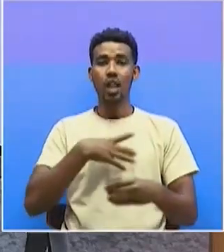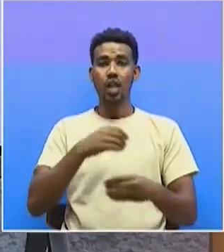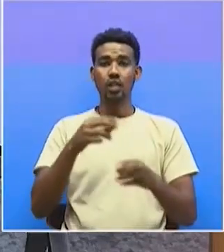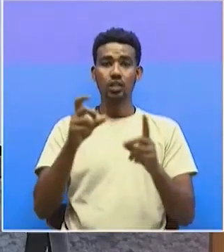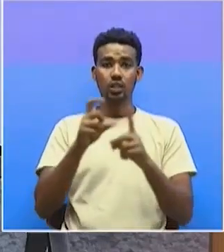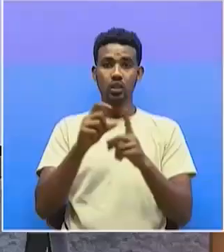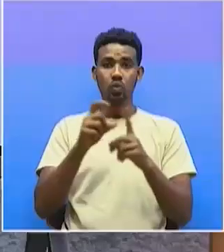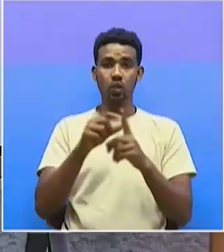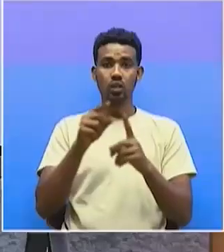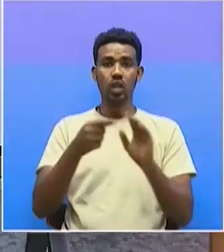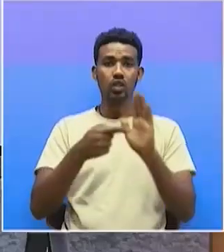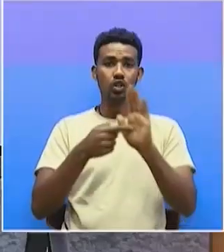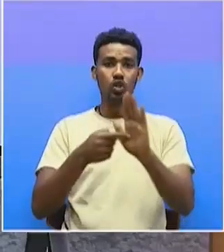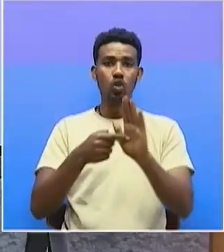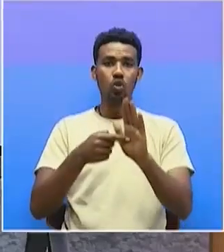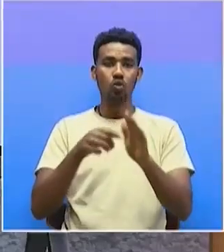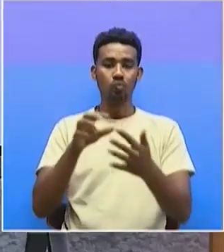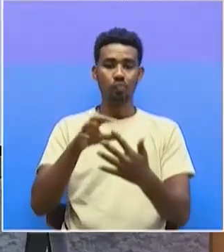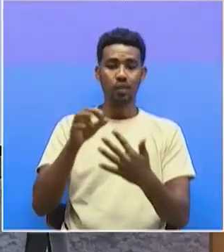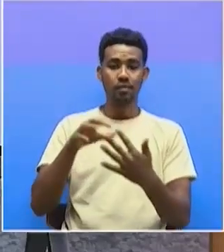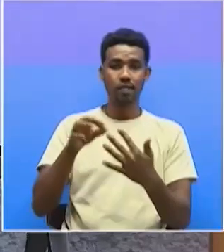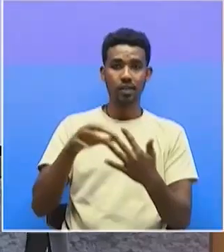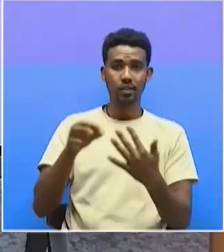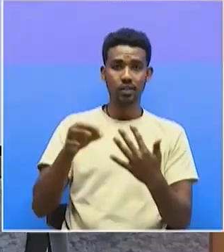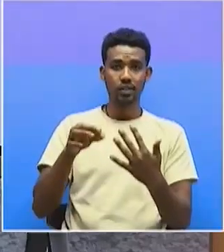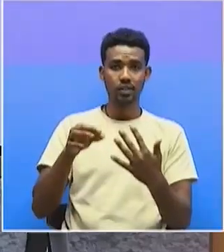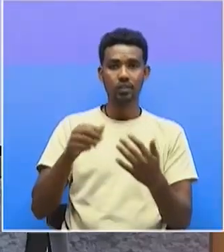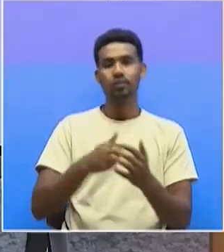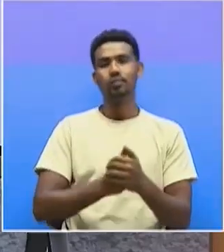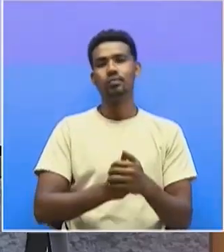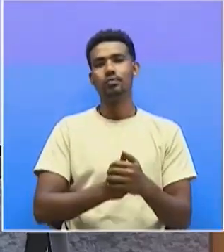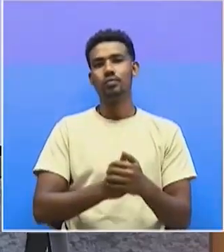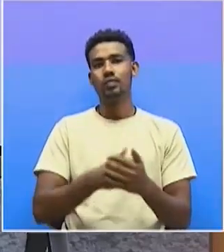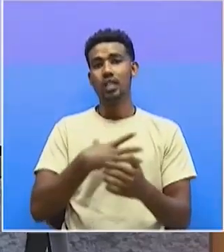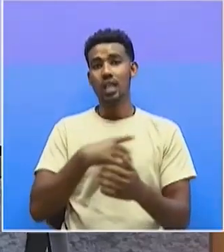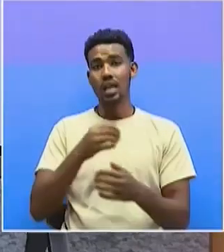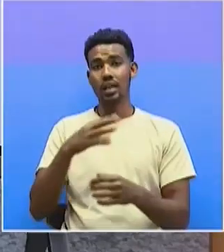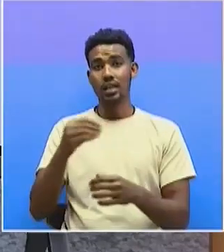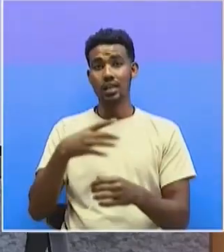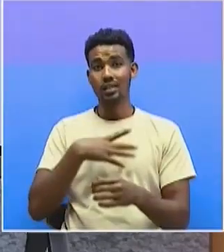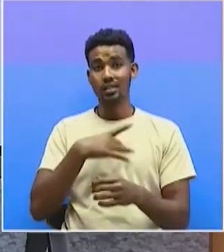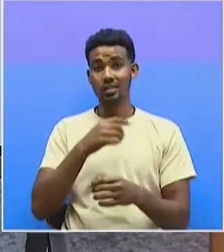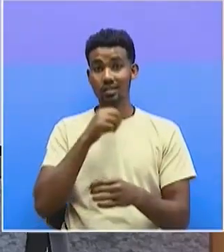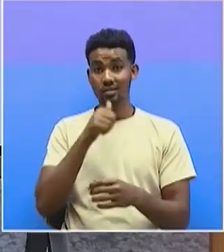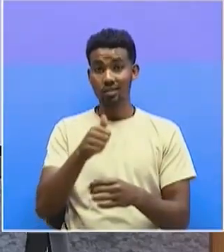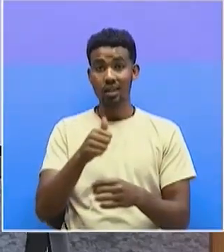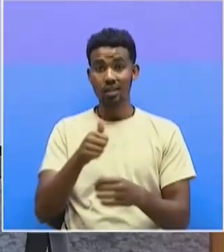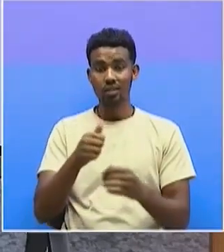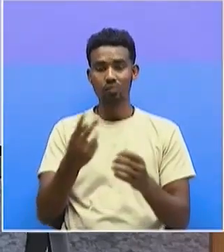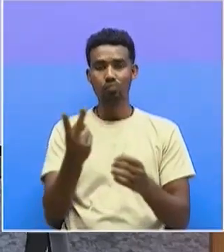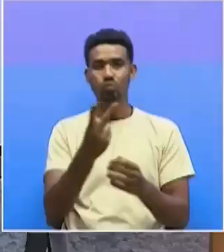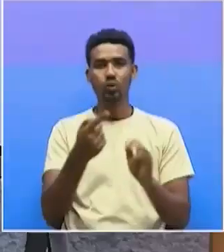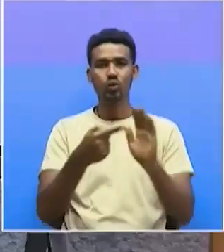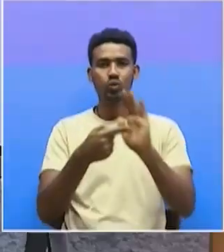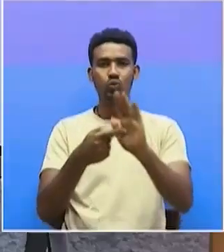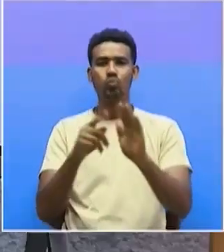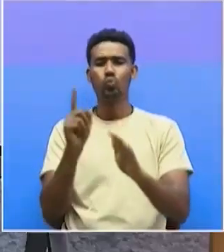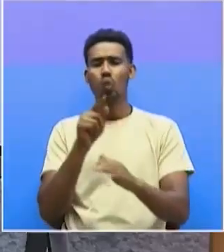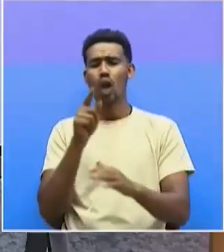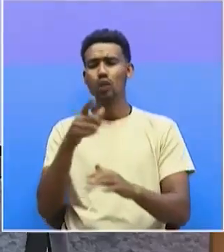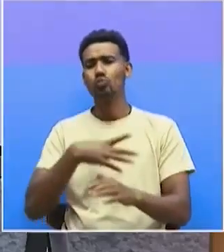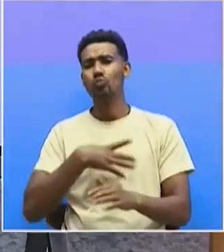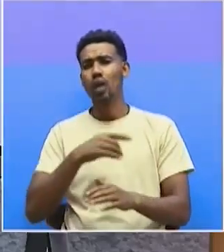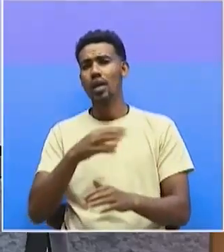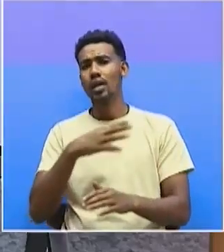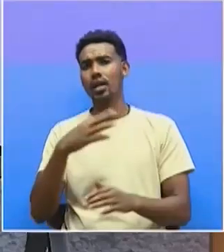word that show preference. Like and dislike are both to show what you like